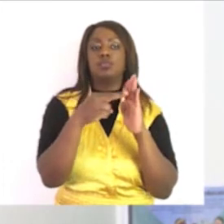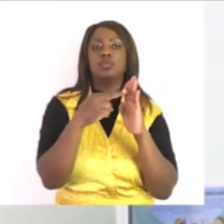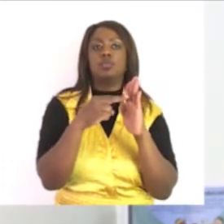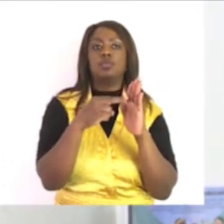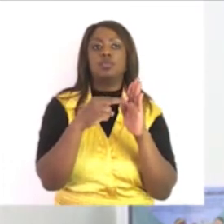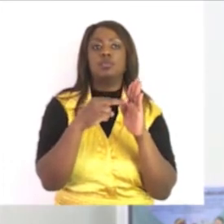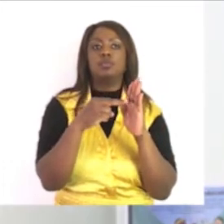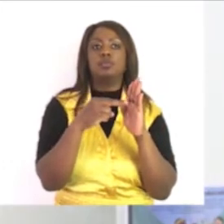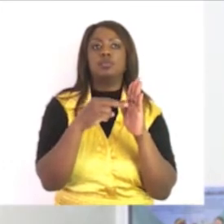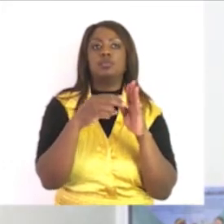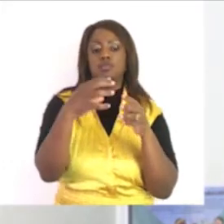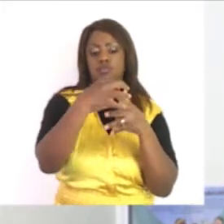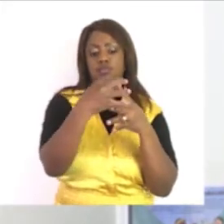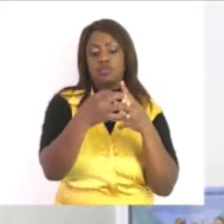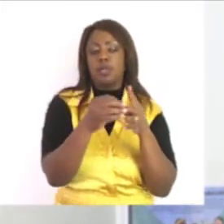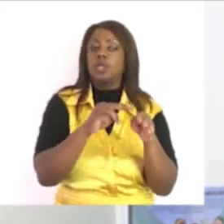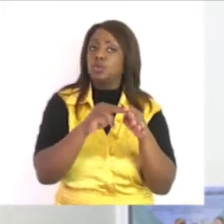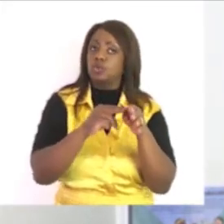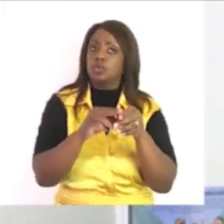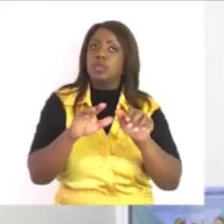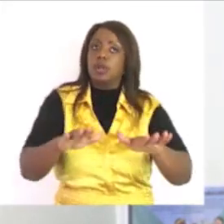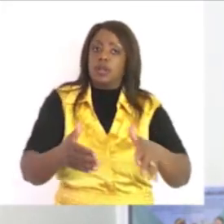5 words or